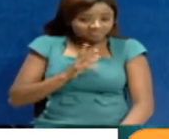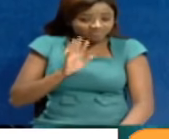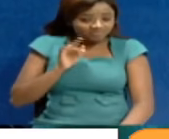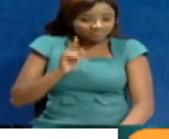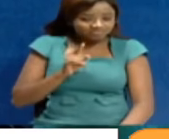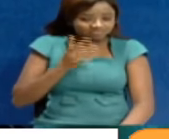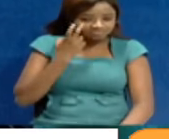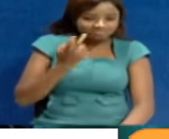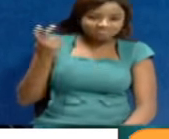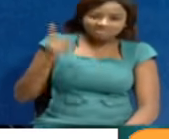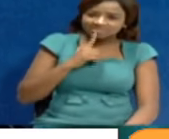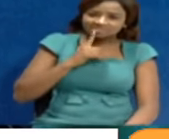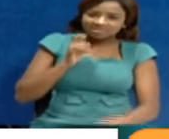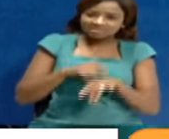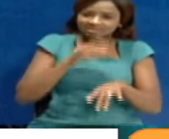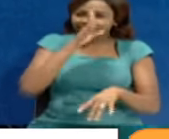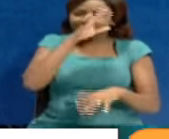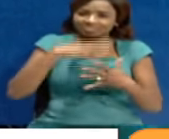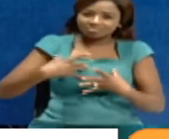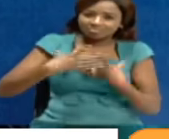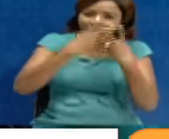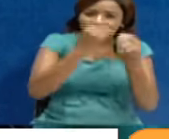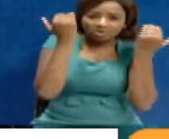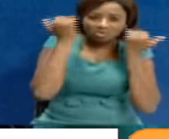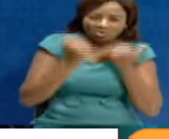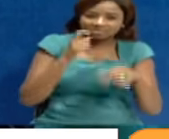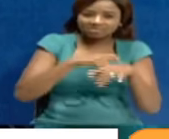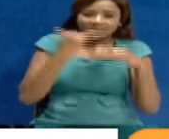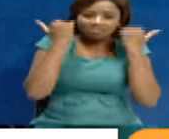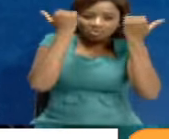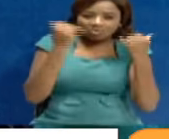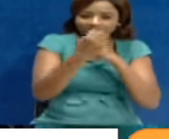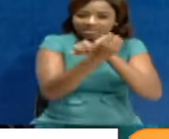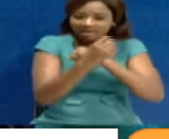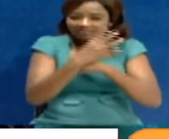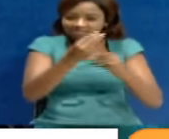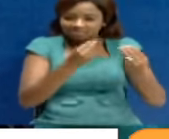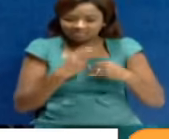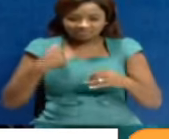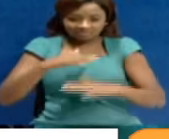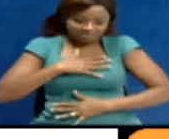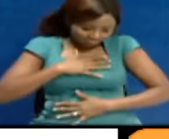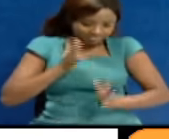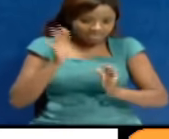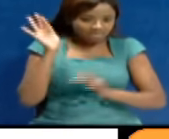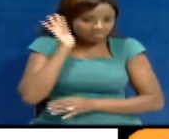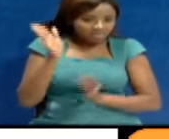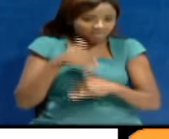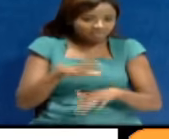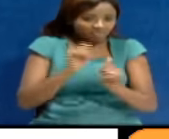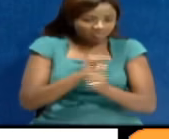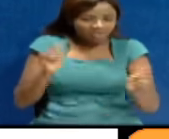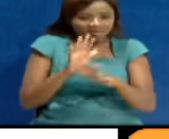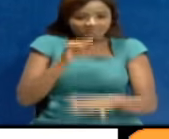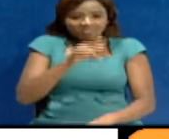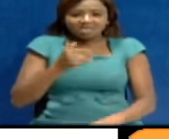say, when there was doubt, people went to court. When the court provided clarity, we respected and we complied. They will then